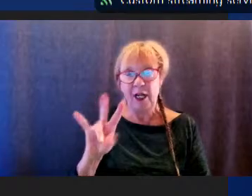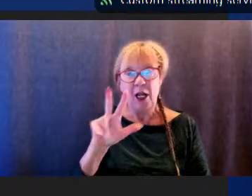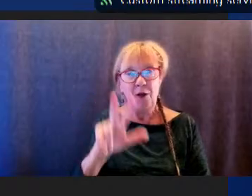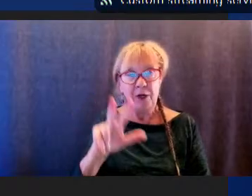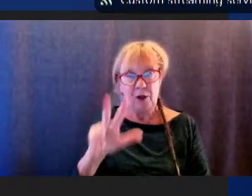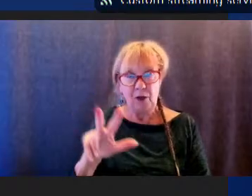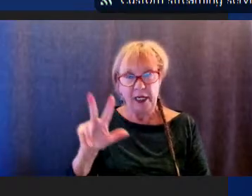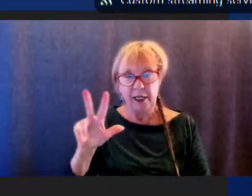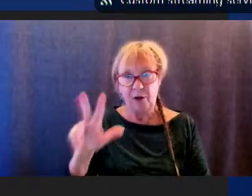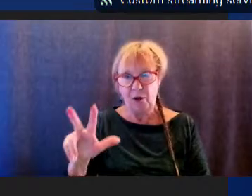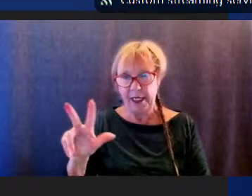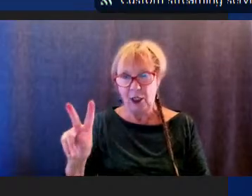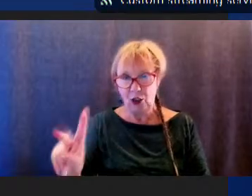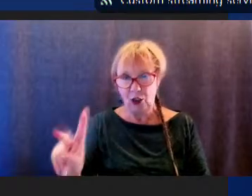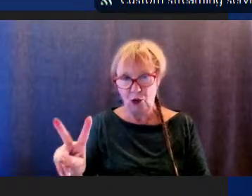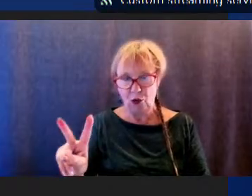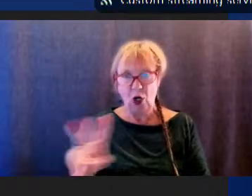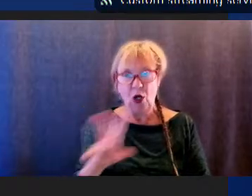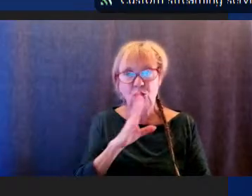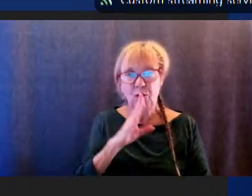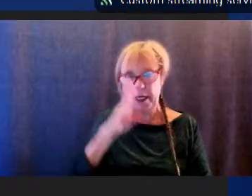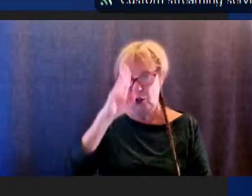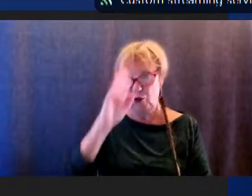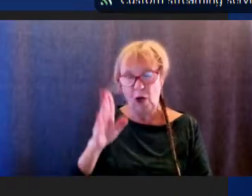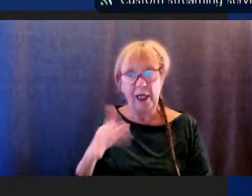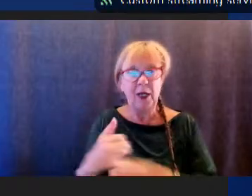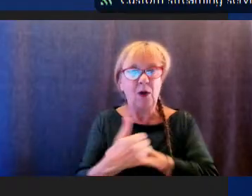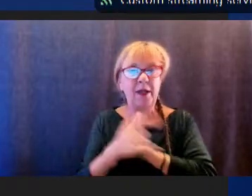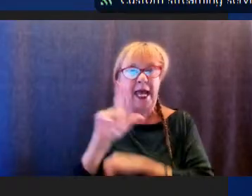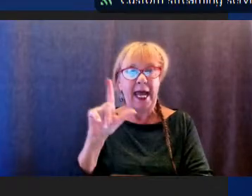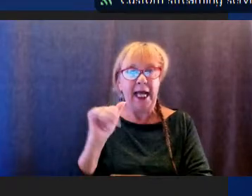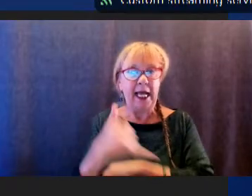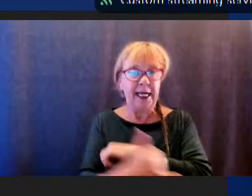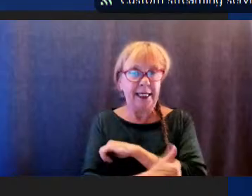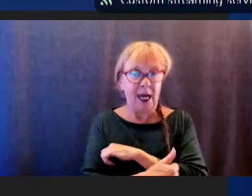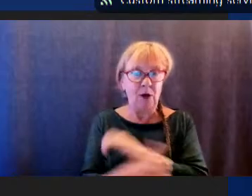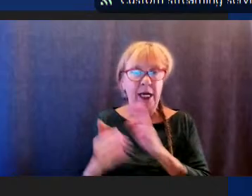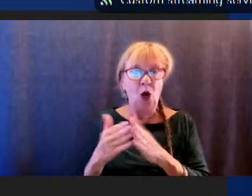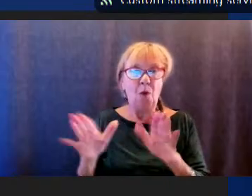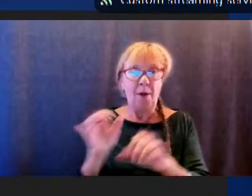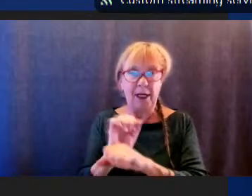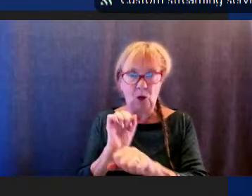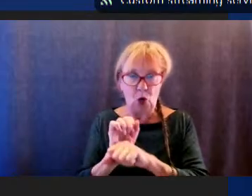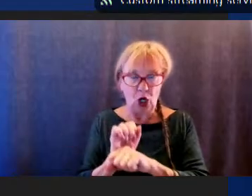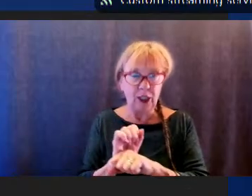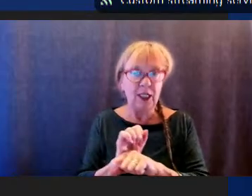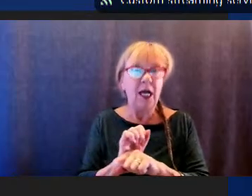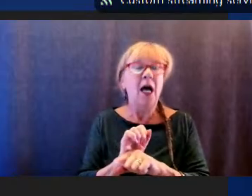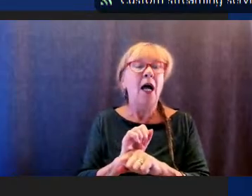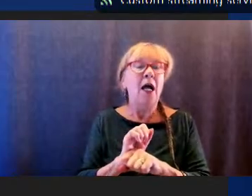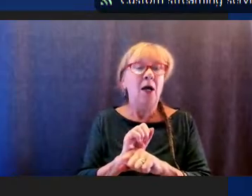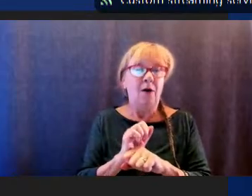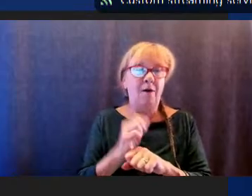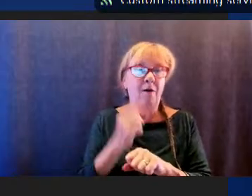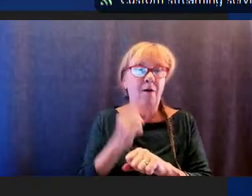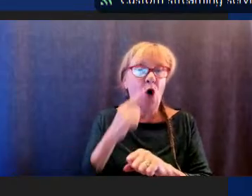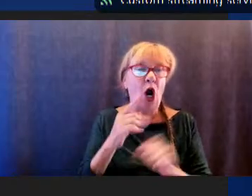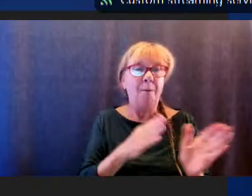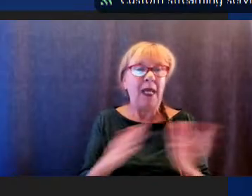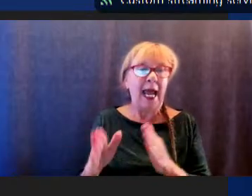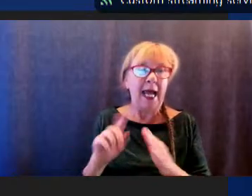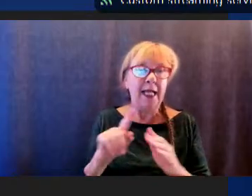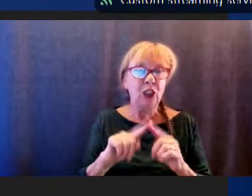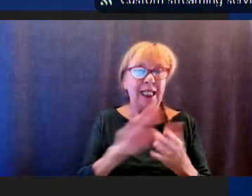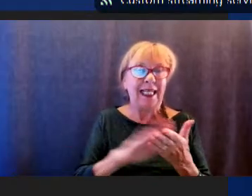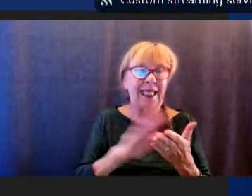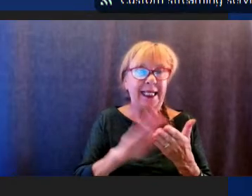844-347-3332 to speak directly with the LA County Public Works about your plan to clear your property. The deadline for debris removal for